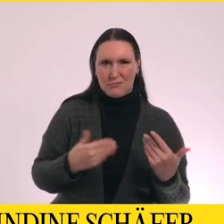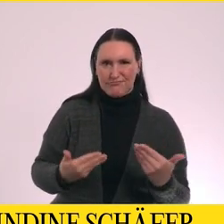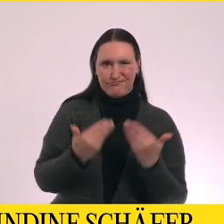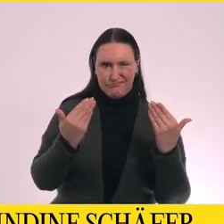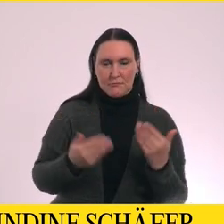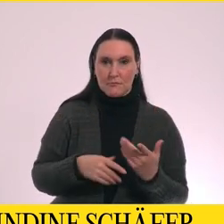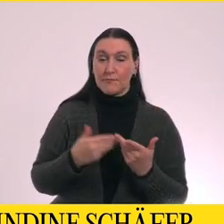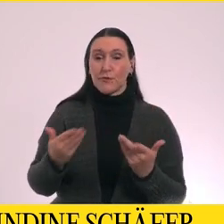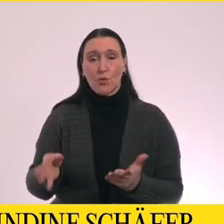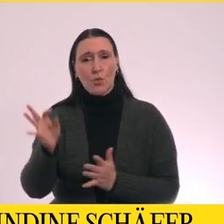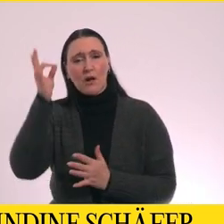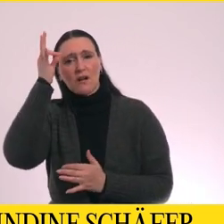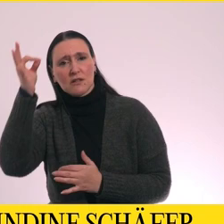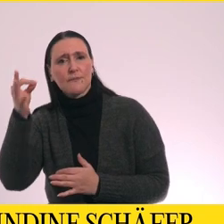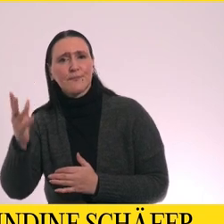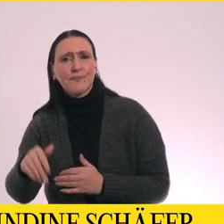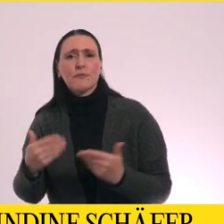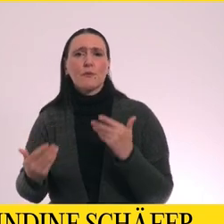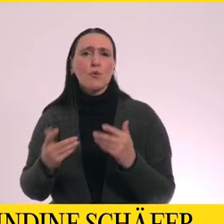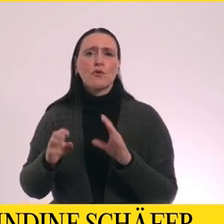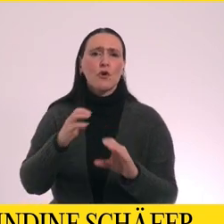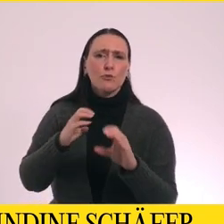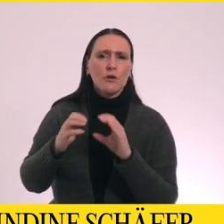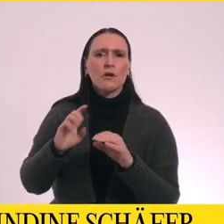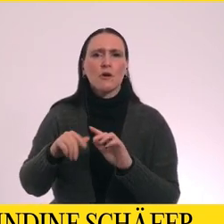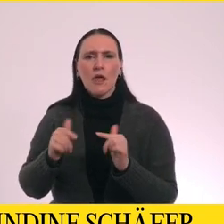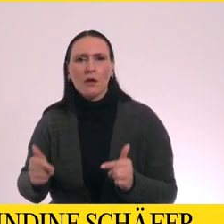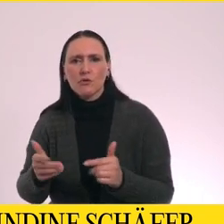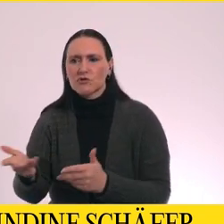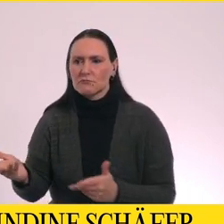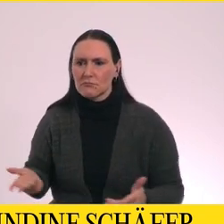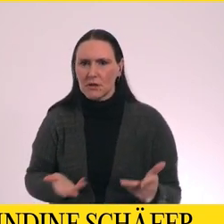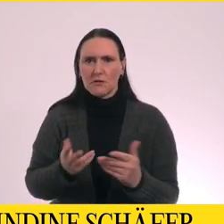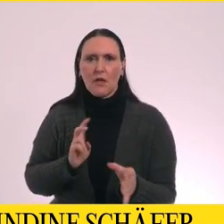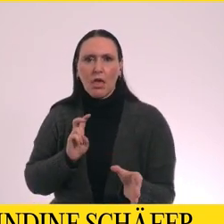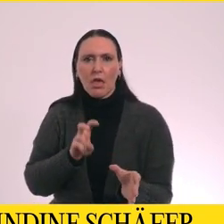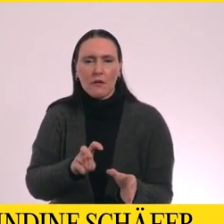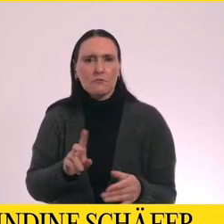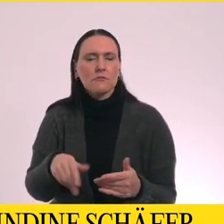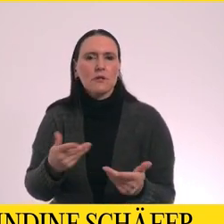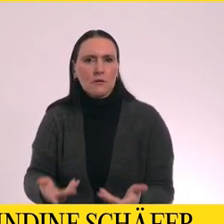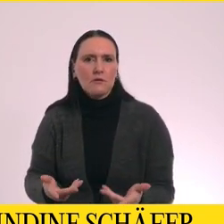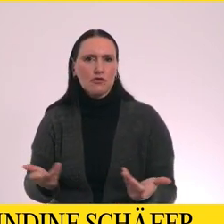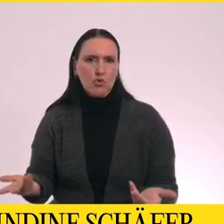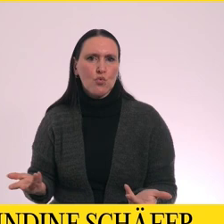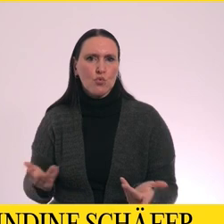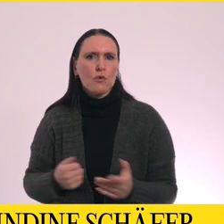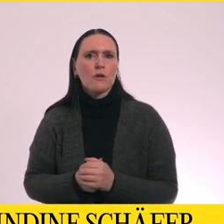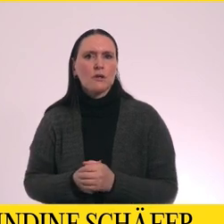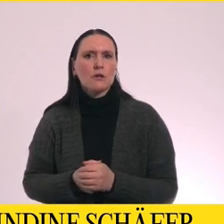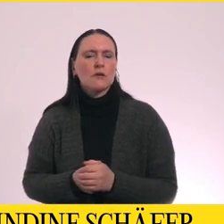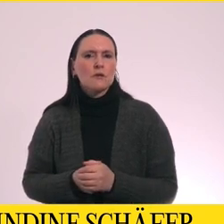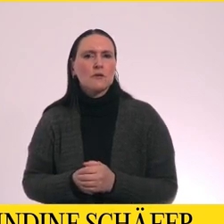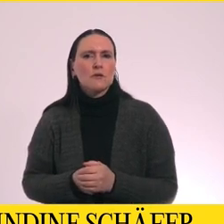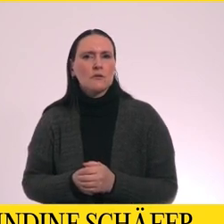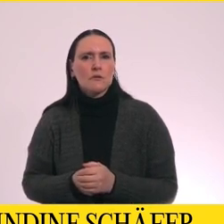that if someone doesn't use language to communicate, then they don't have agency. And I think that's true. It's not just a